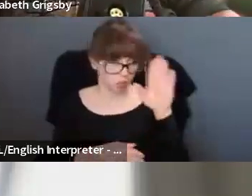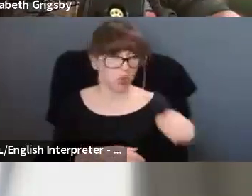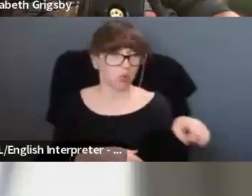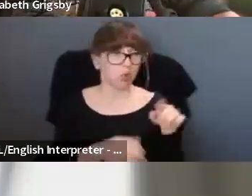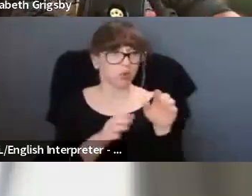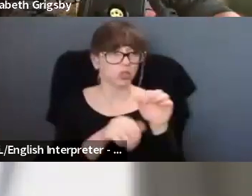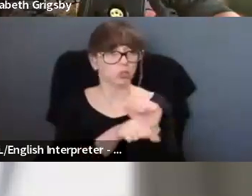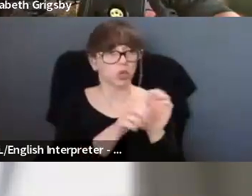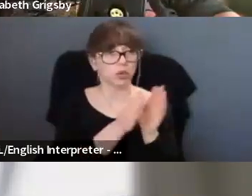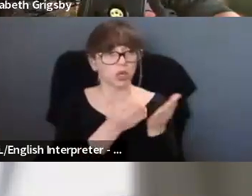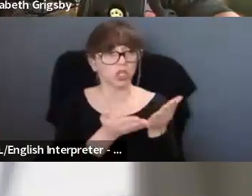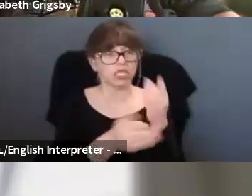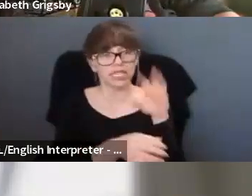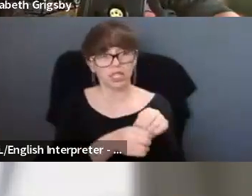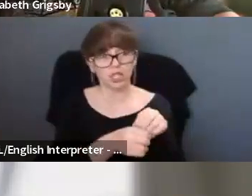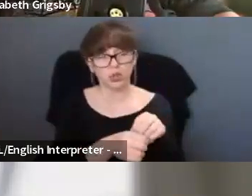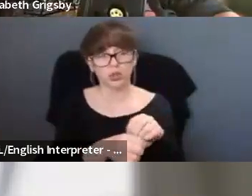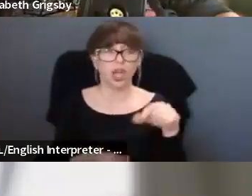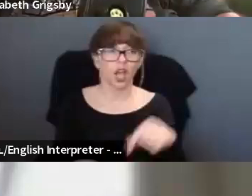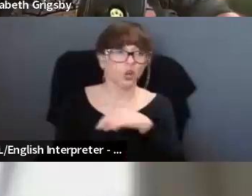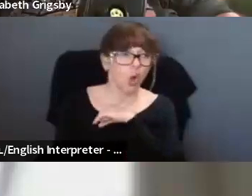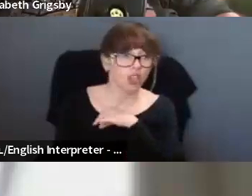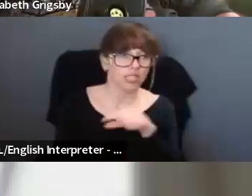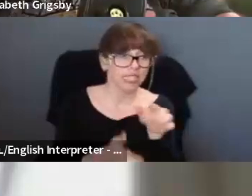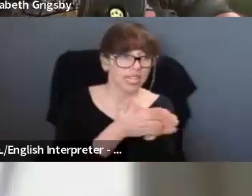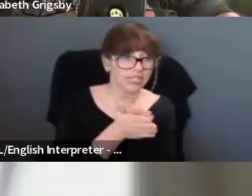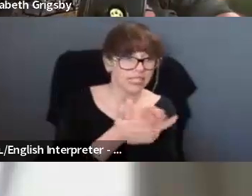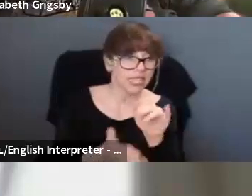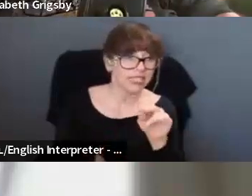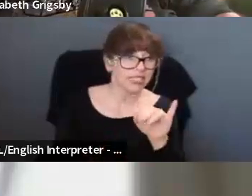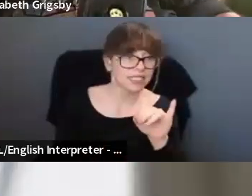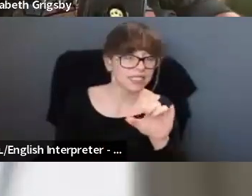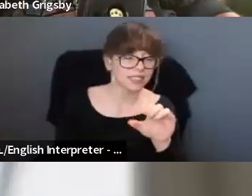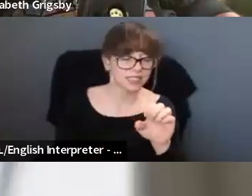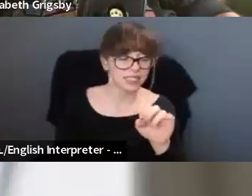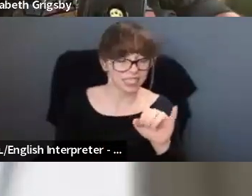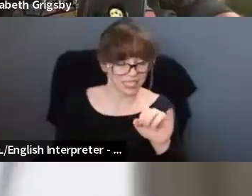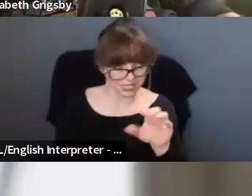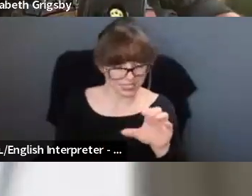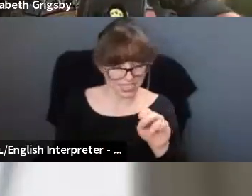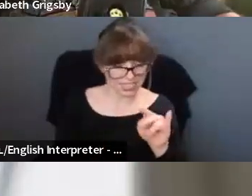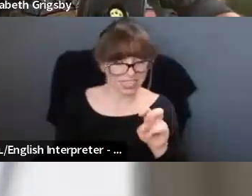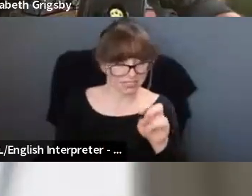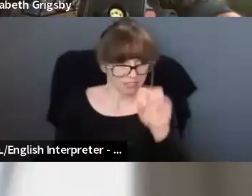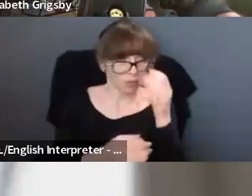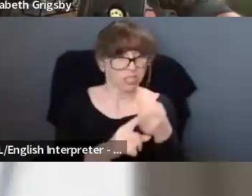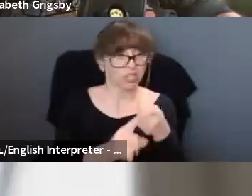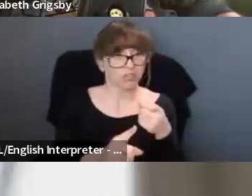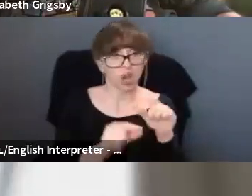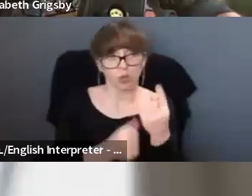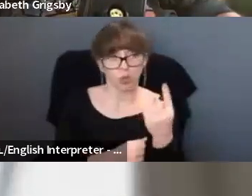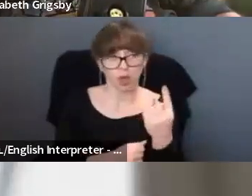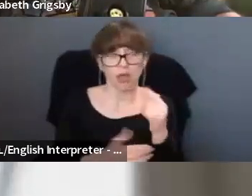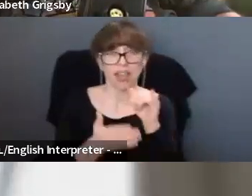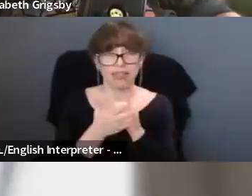include the quality incentive information, we believe, from Group 1, which is the group that the department